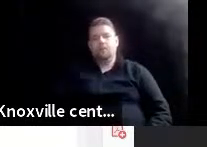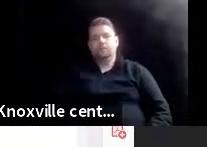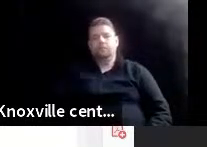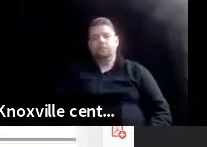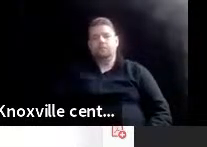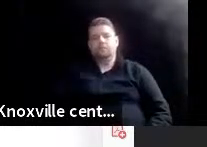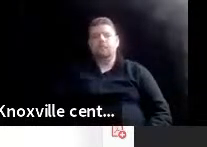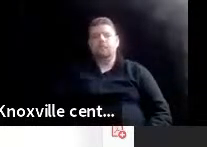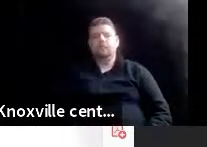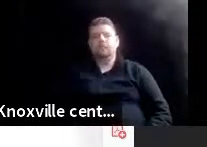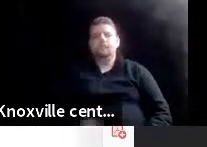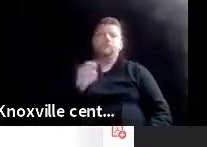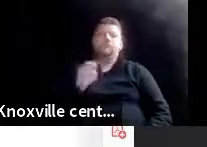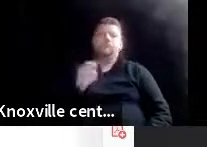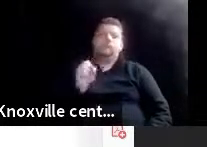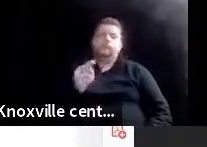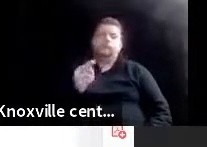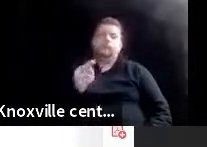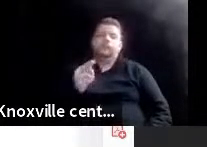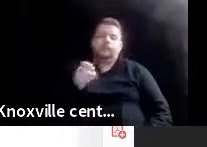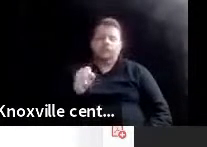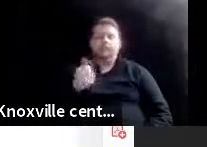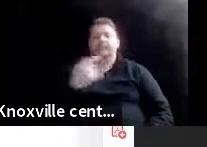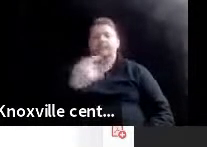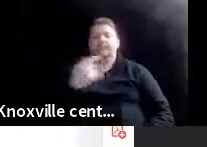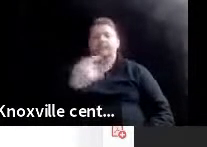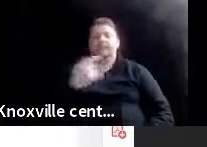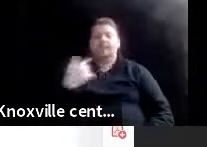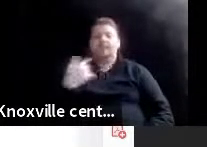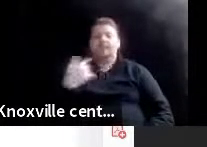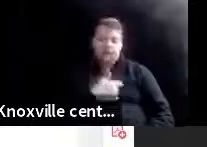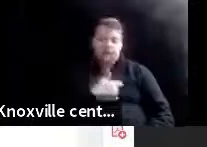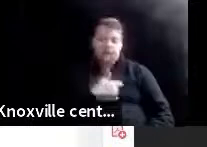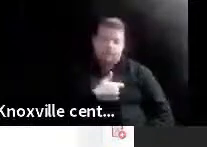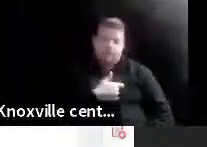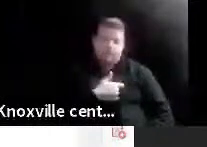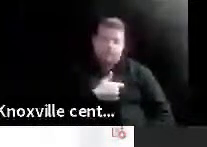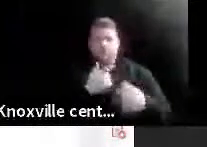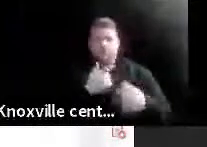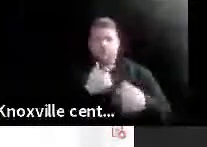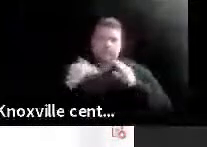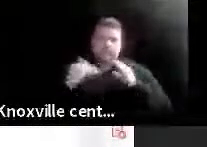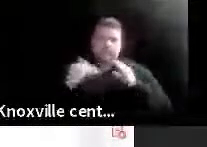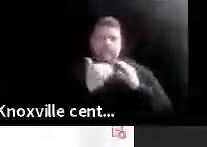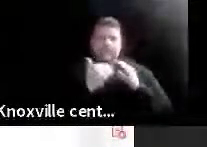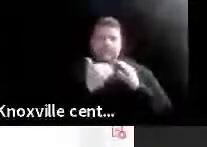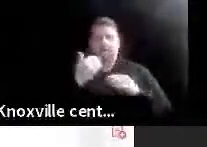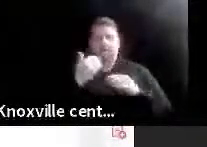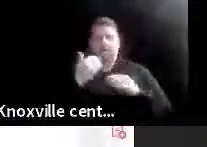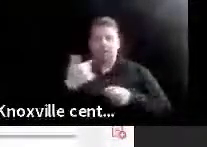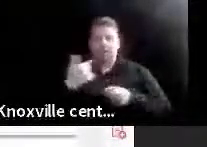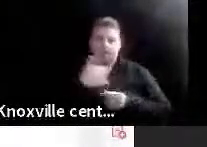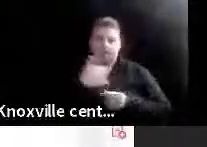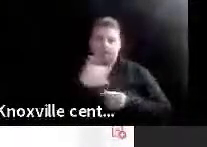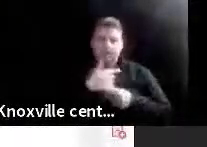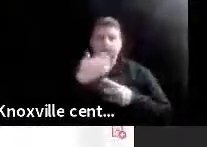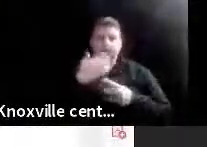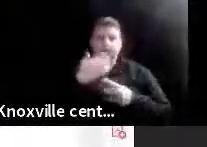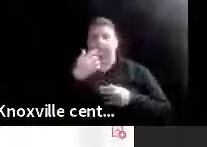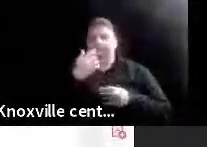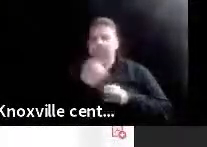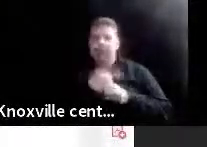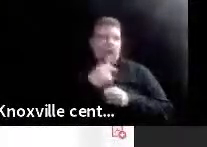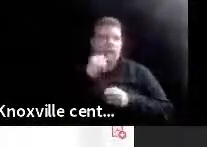So, Mr. Sanders, several of us received an email. I forget, they all blend together. I forget whether it was today or